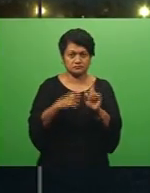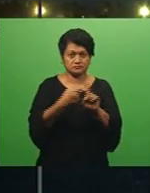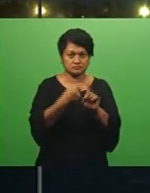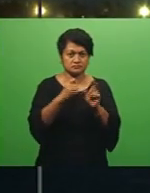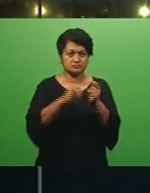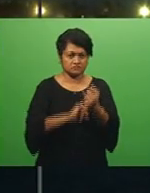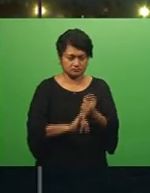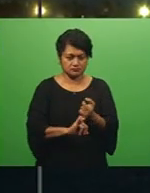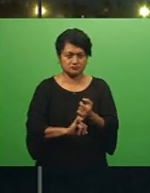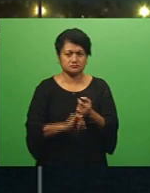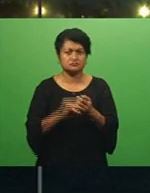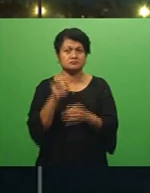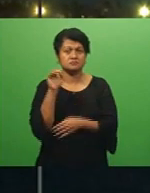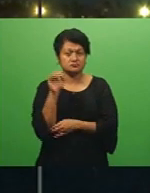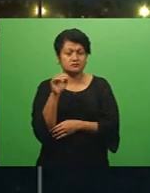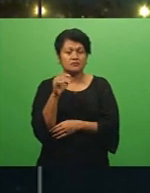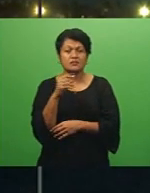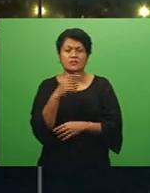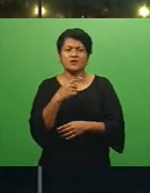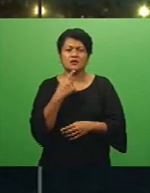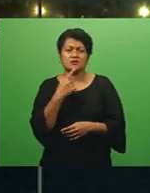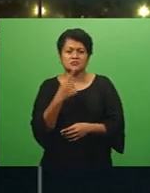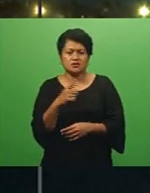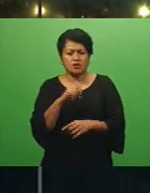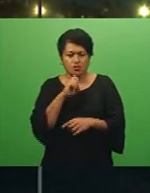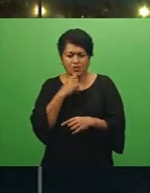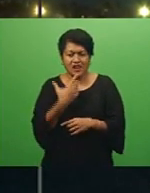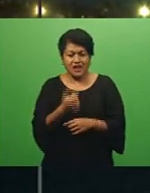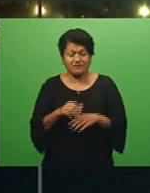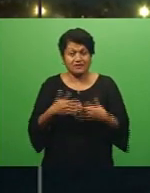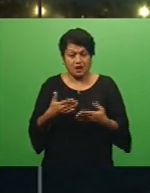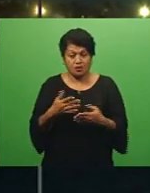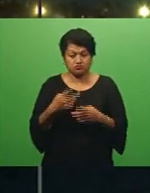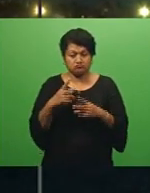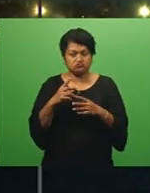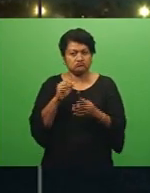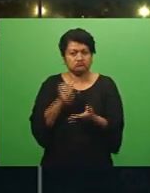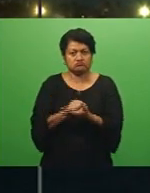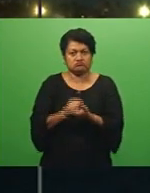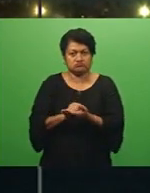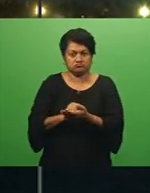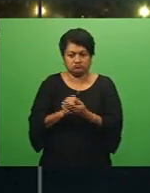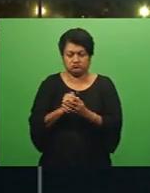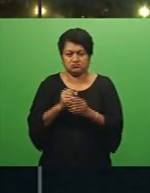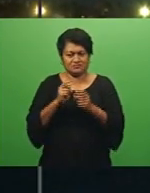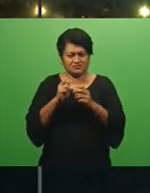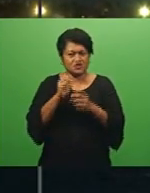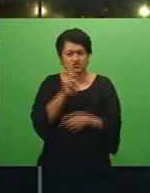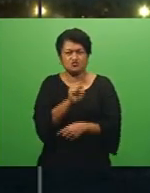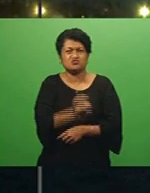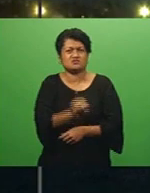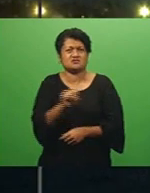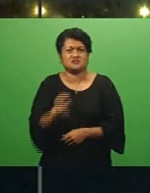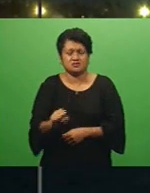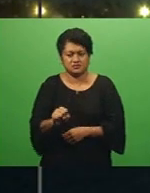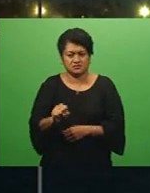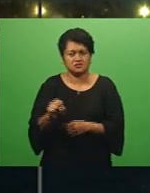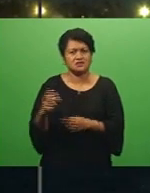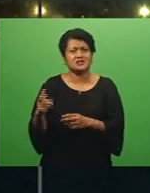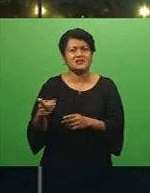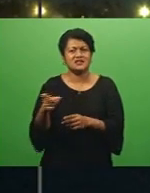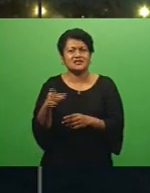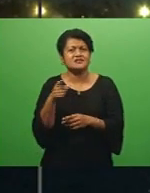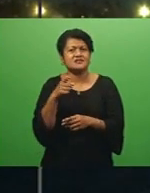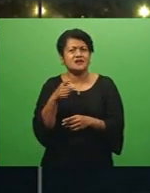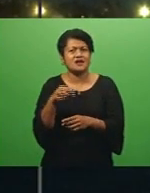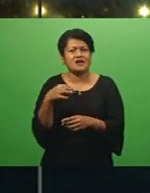Boys President says they'll be streamlining intake procedures from next year. President Alifereti Yaya says this will be done to address the issue of